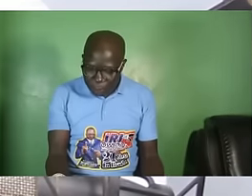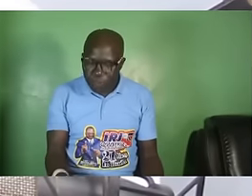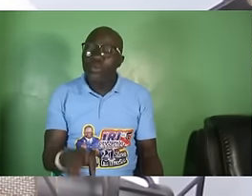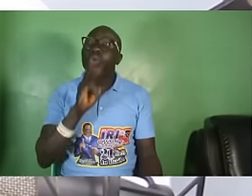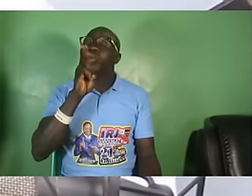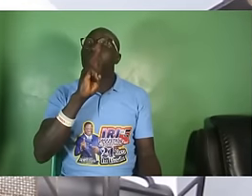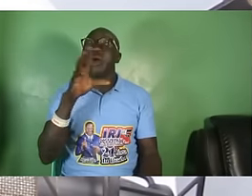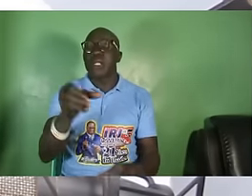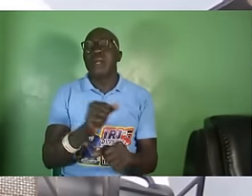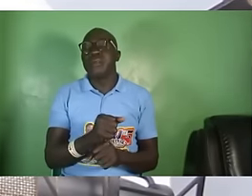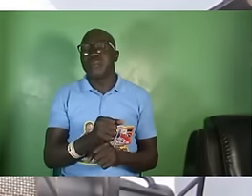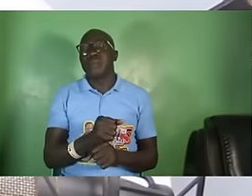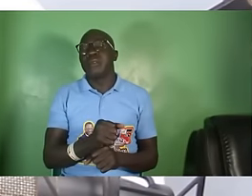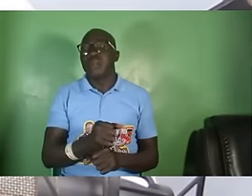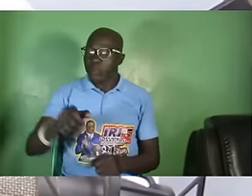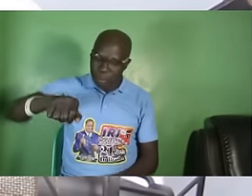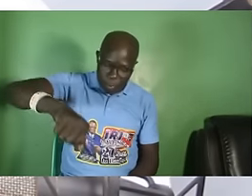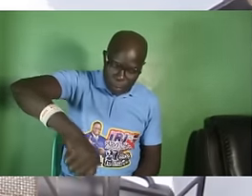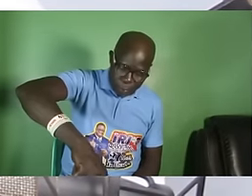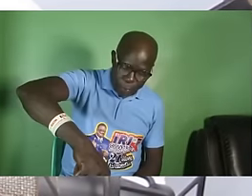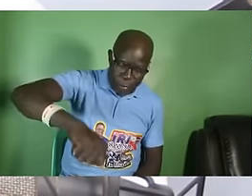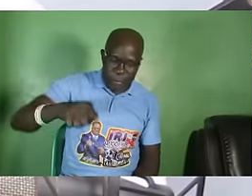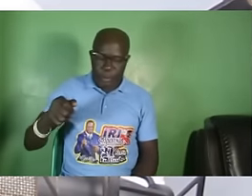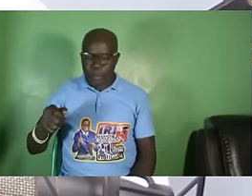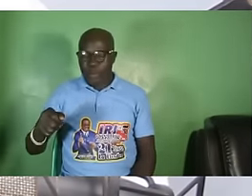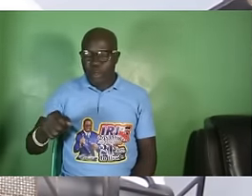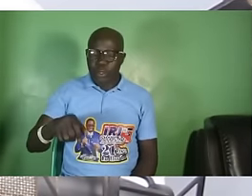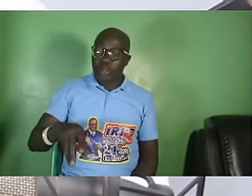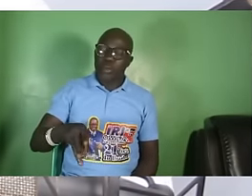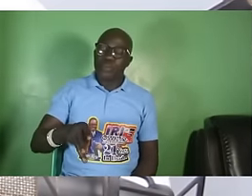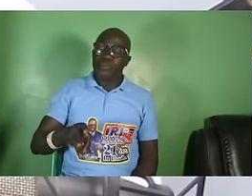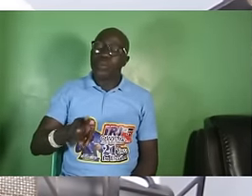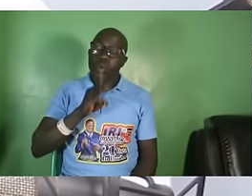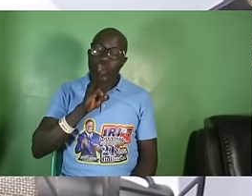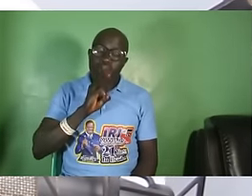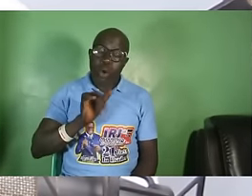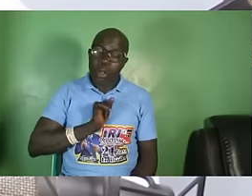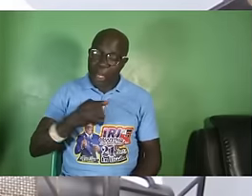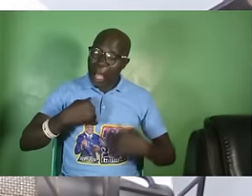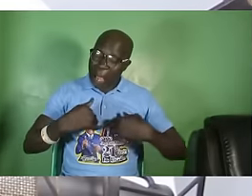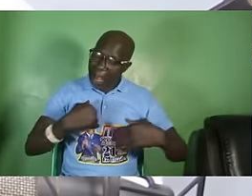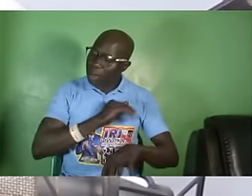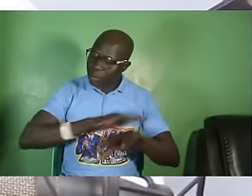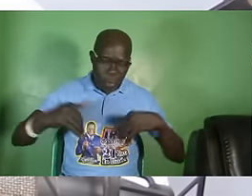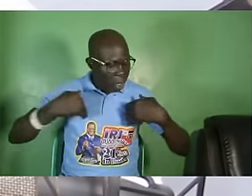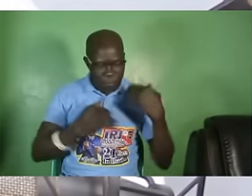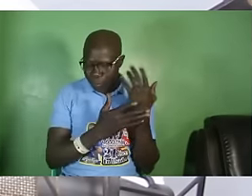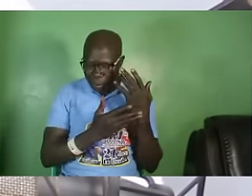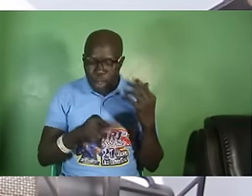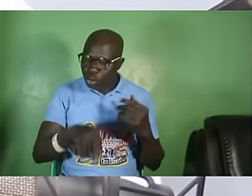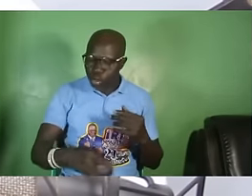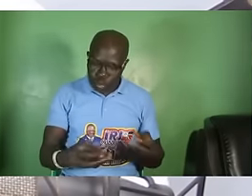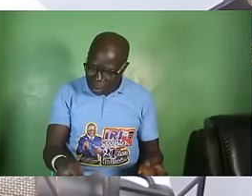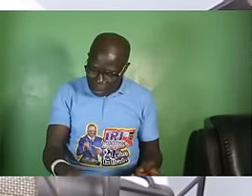Times. You hold your water. Sessile. Speak a little bit. So for many money, you let it. I have you not. You are